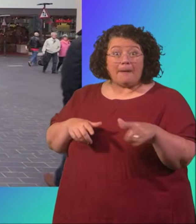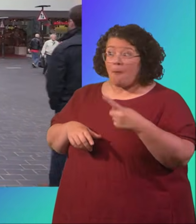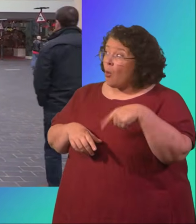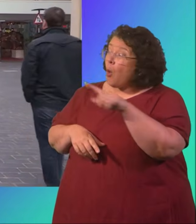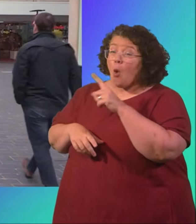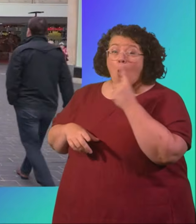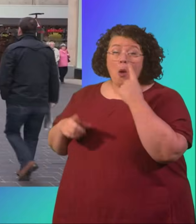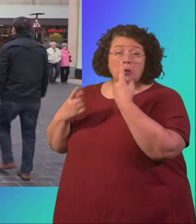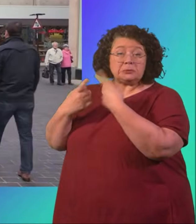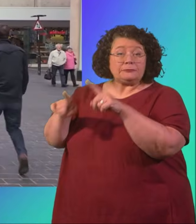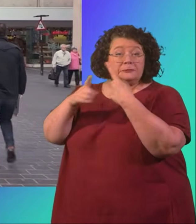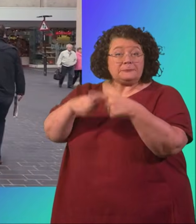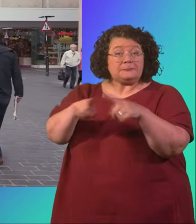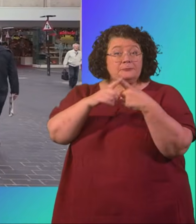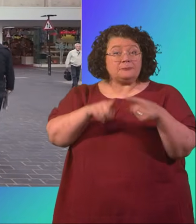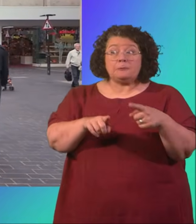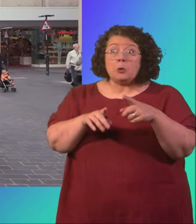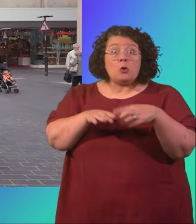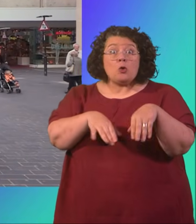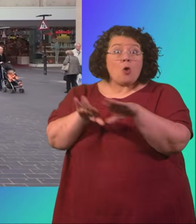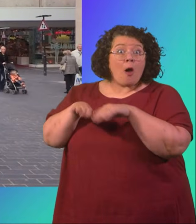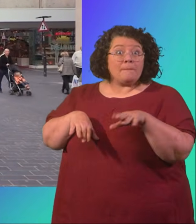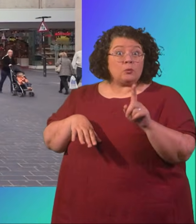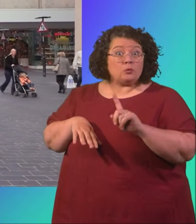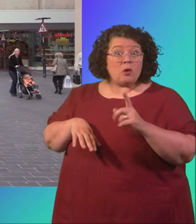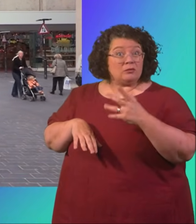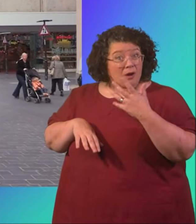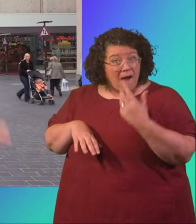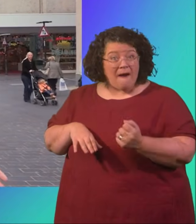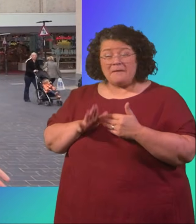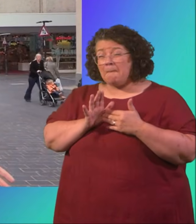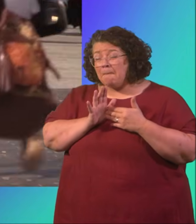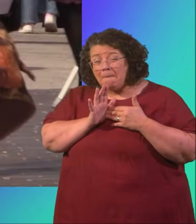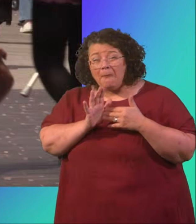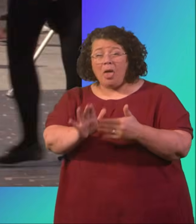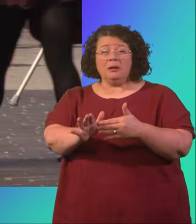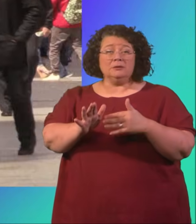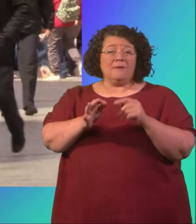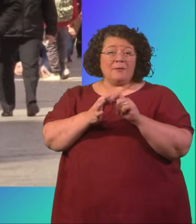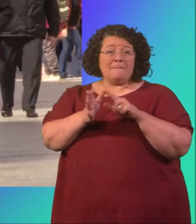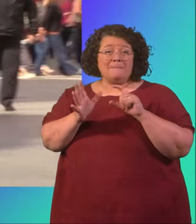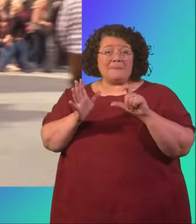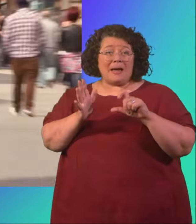Every single one of them is covered in millions of bacteria. We all are.